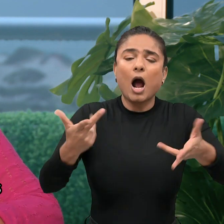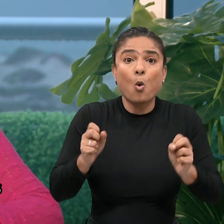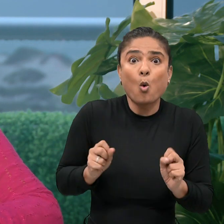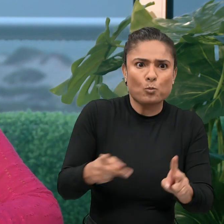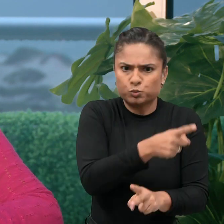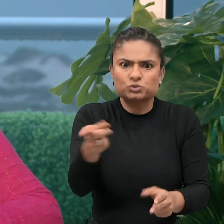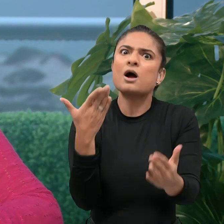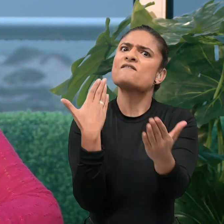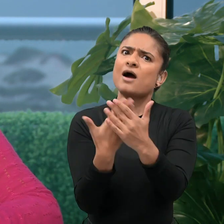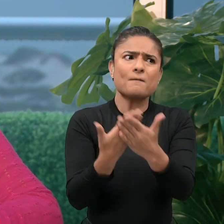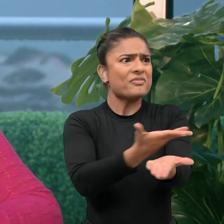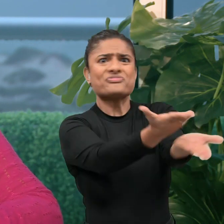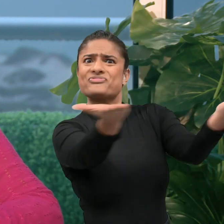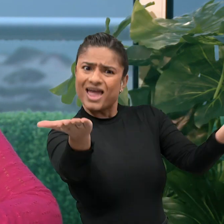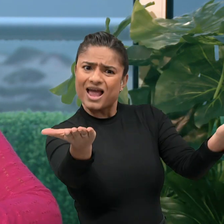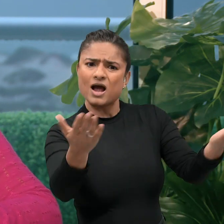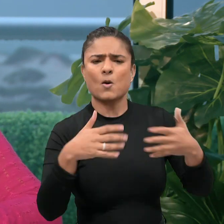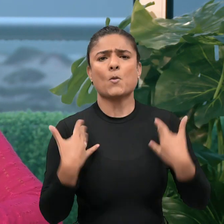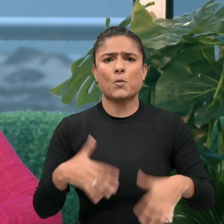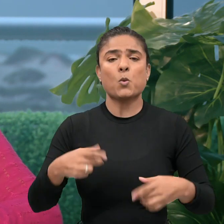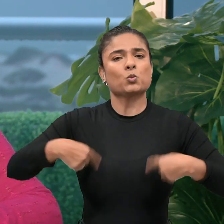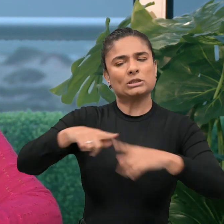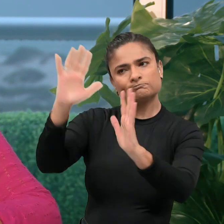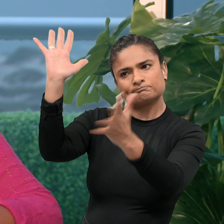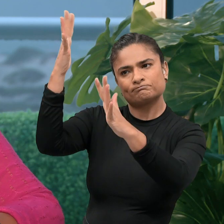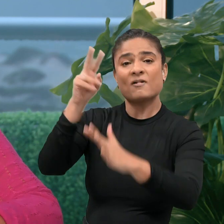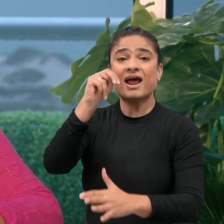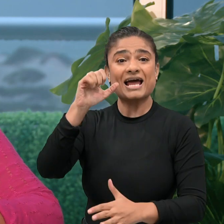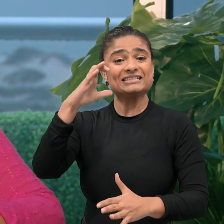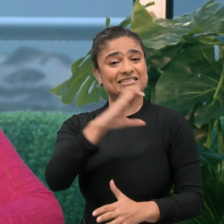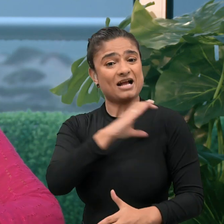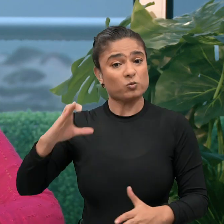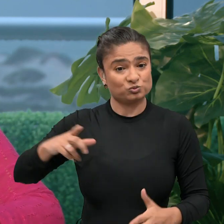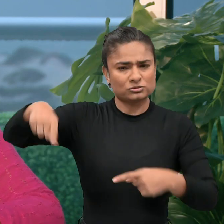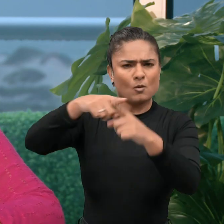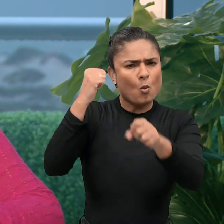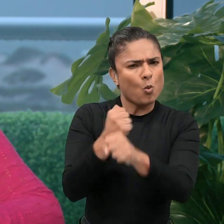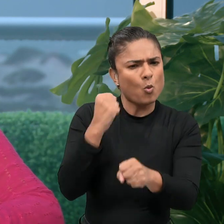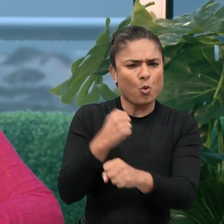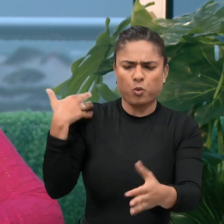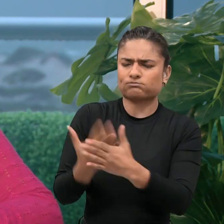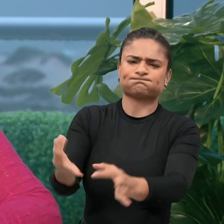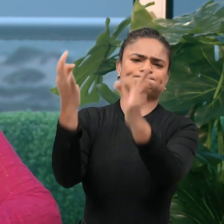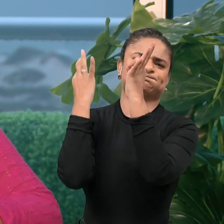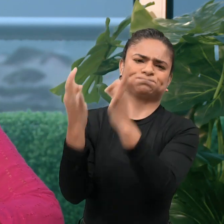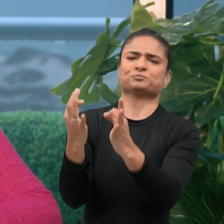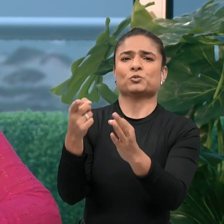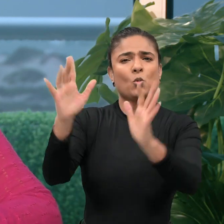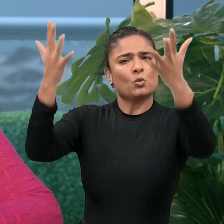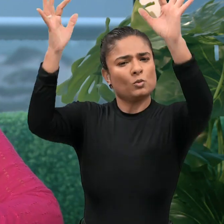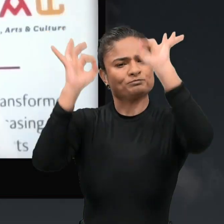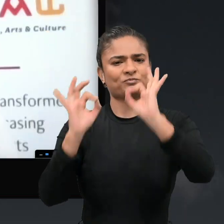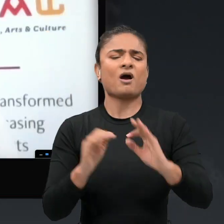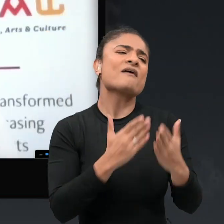enlightening us about the opportunities that are available out there. And we applaud the National Arts Council for all of the great work